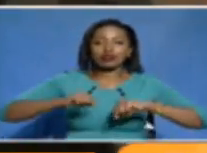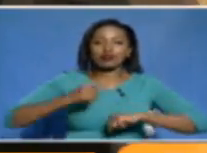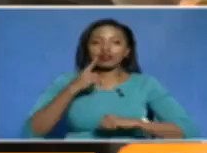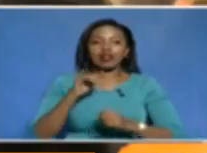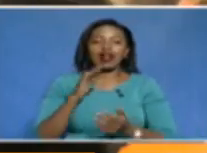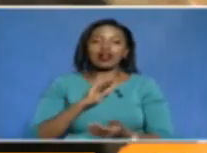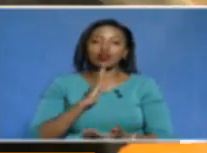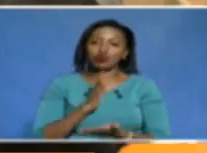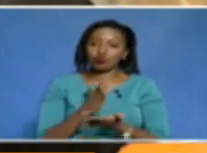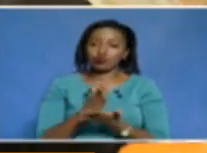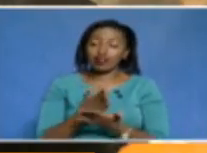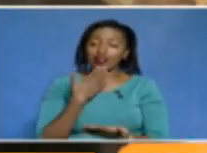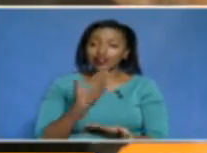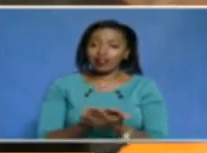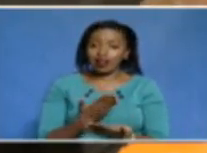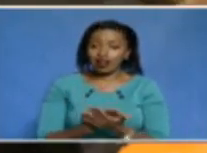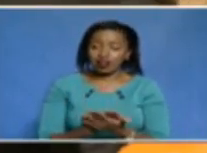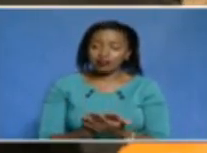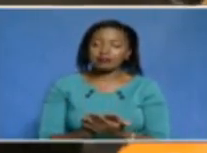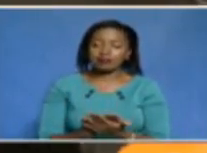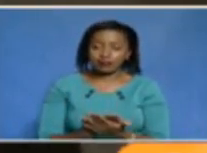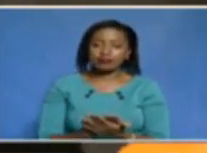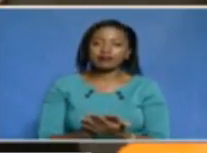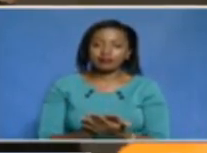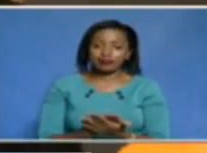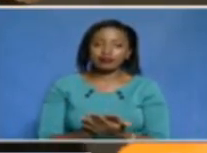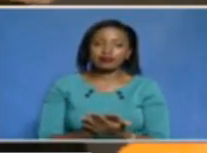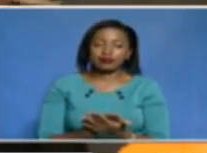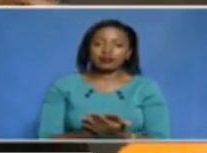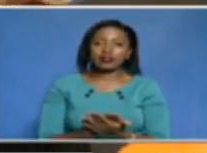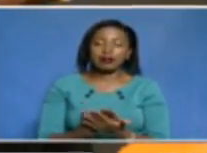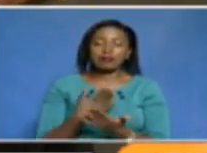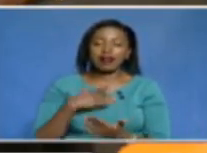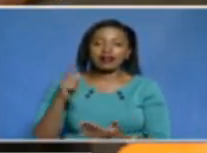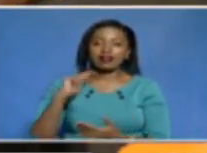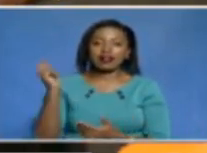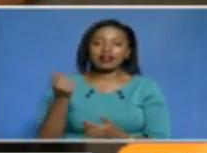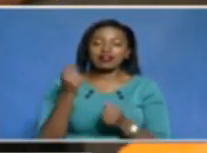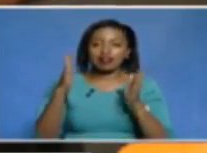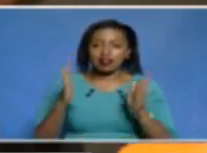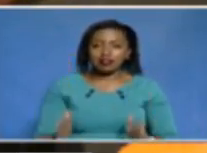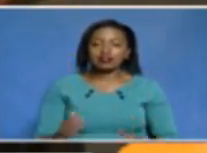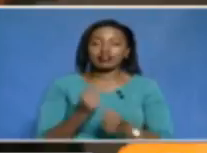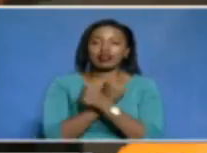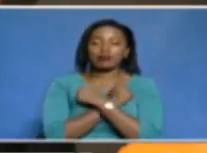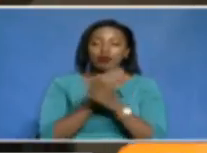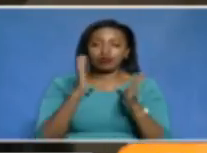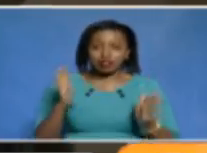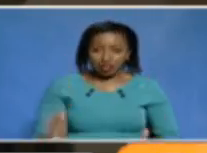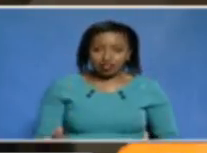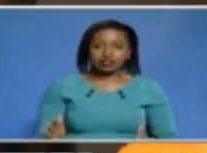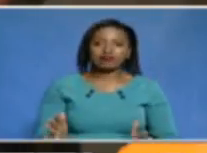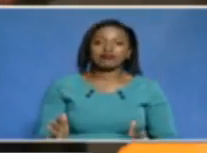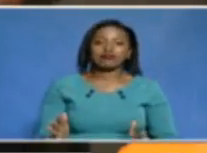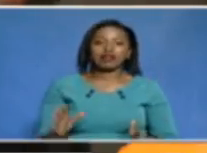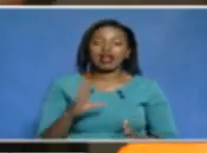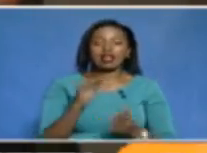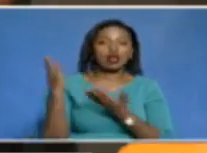really appreciate. I love my Kenyans, and I hope to give me more